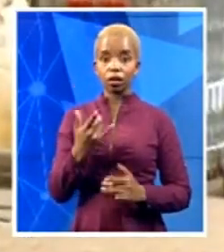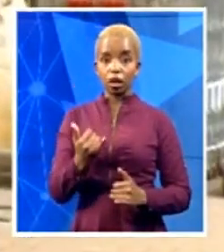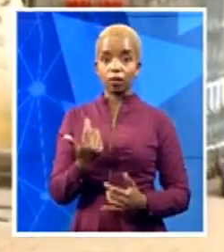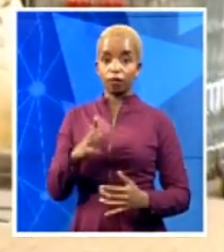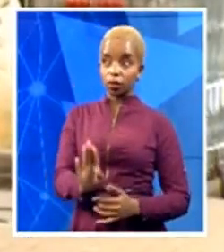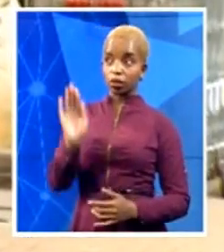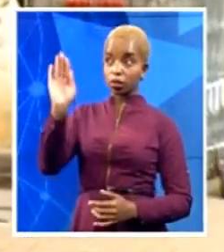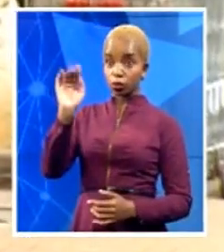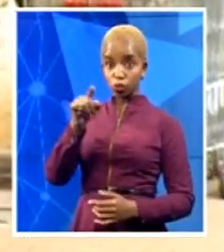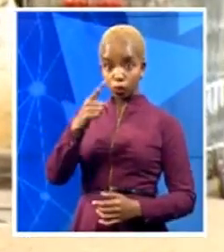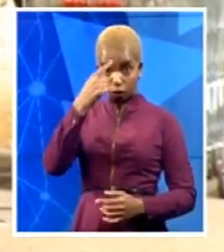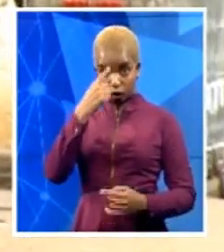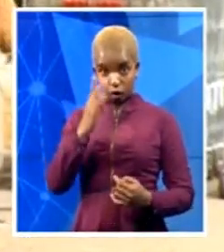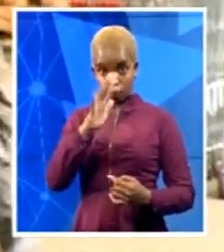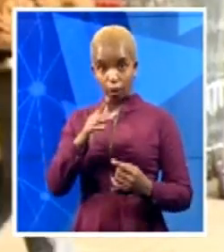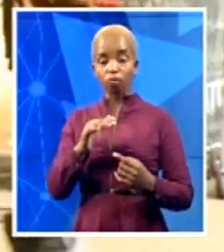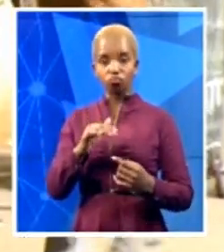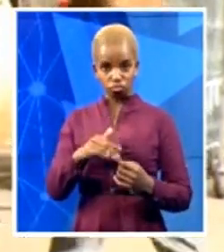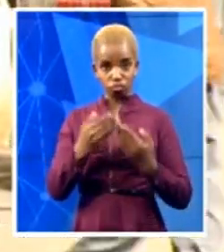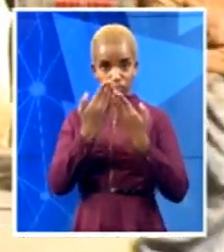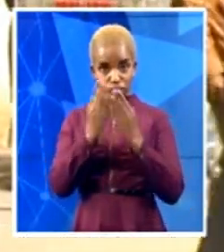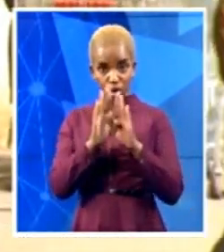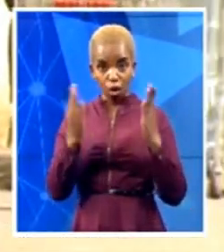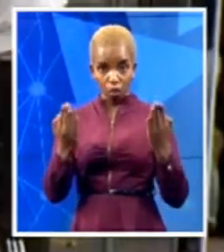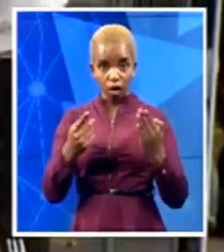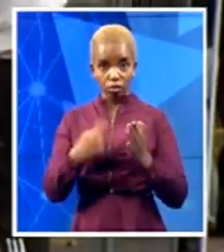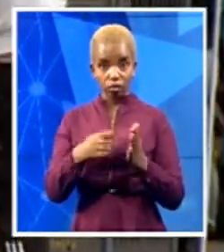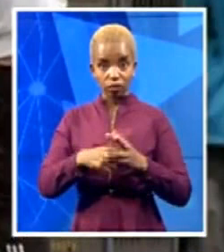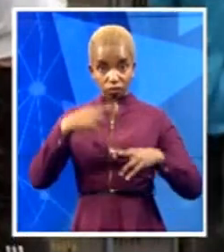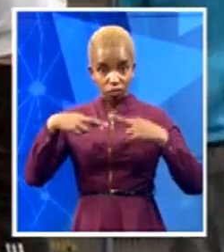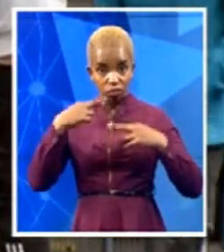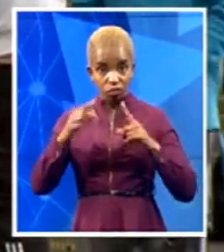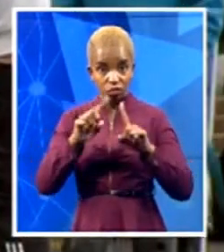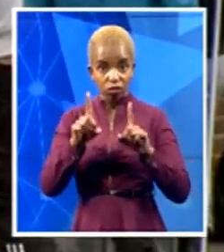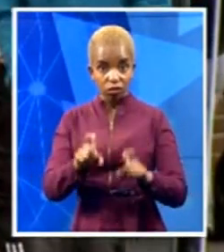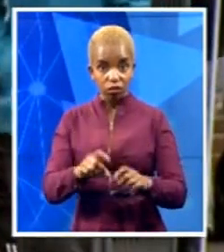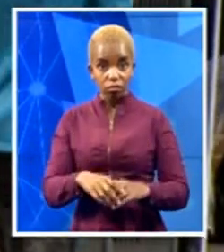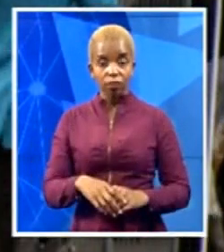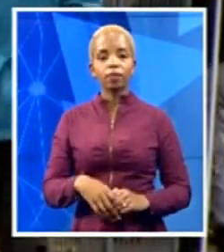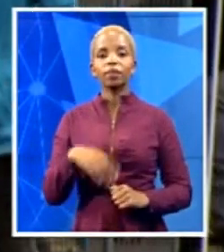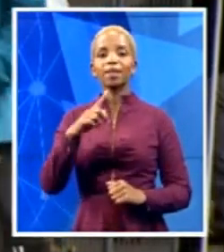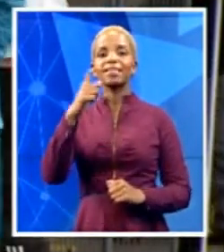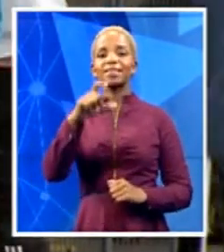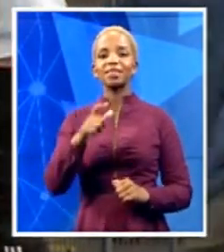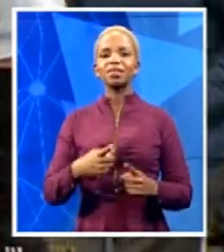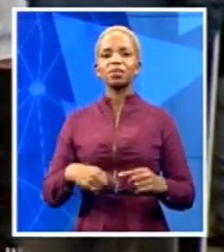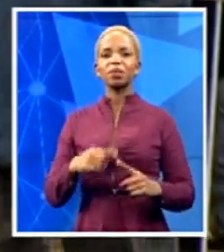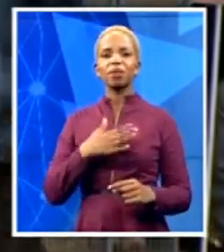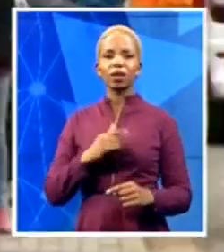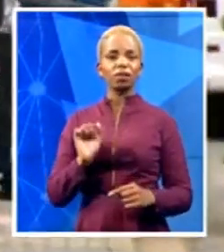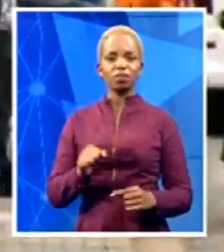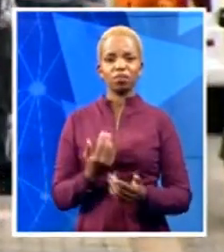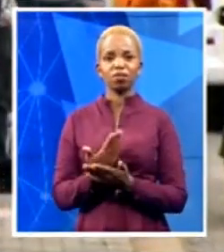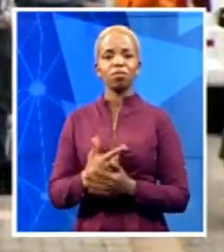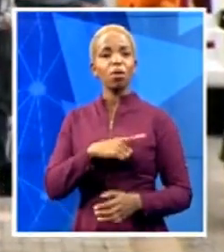The chances of our call being successful would be very surprised that it is not, because we are promising to do everything necessary to do so. But